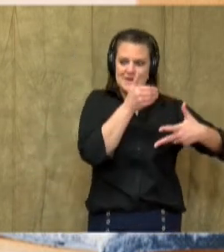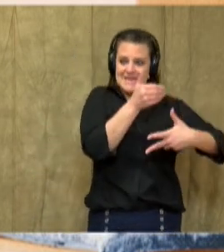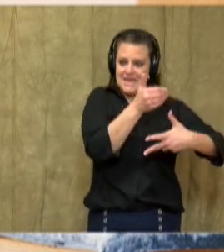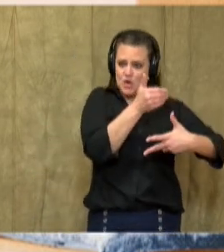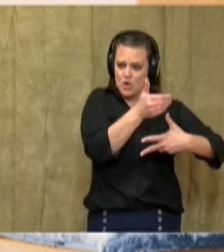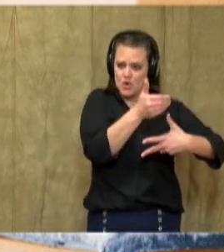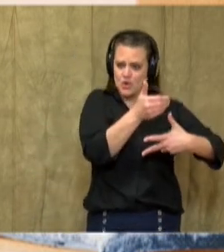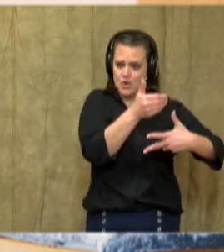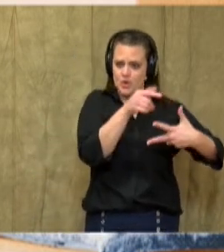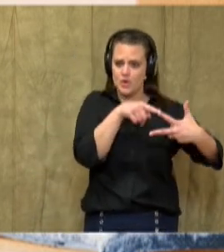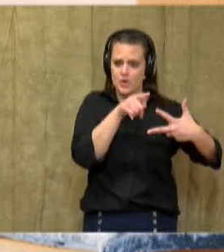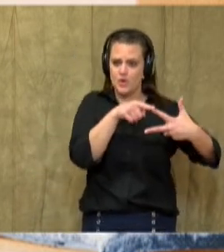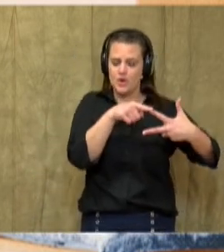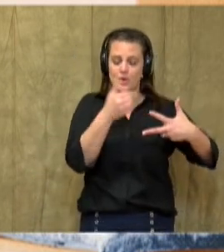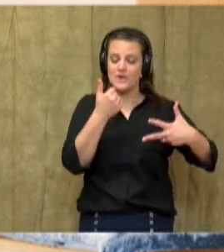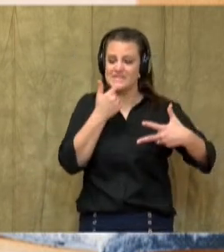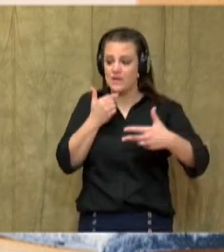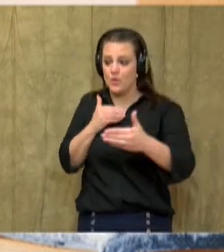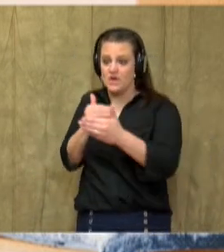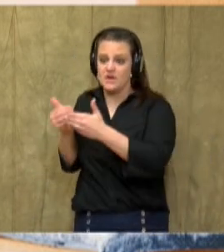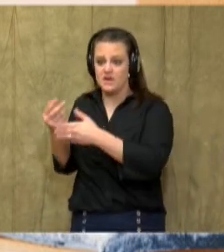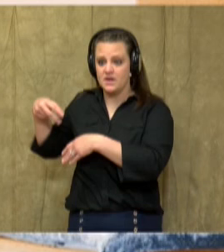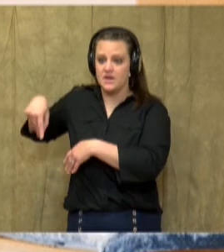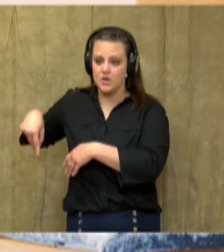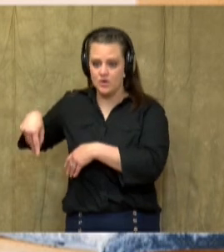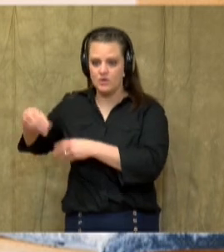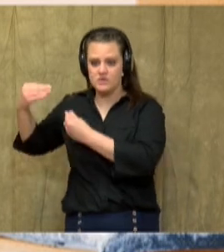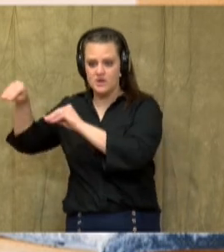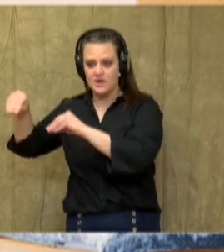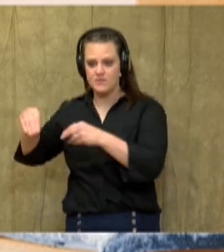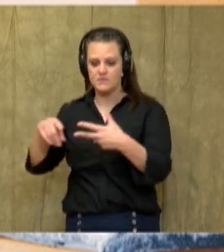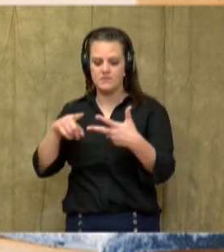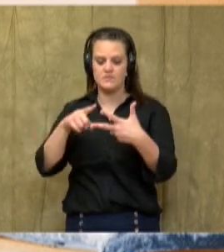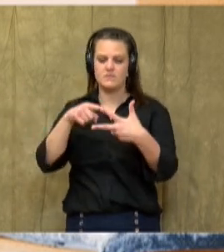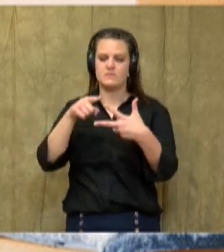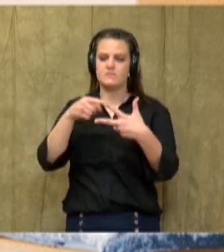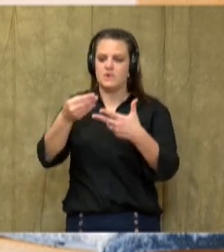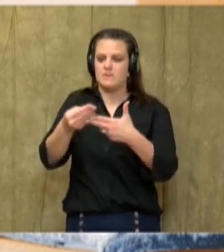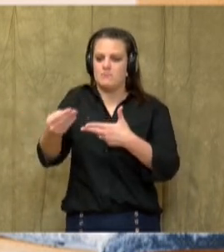it? Are we going to be saying buy to it? Or are we going to purchase it?